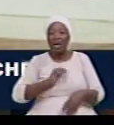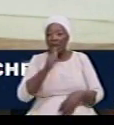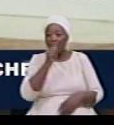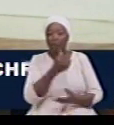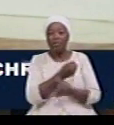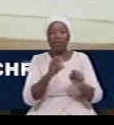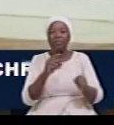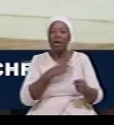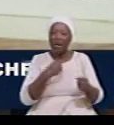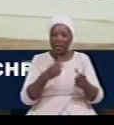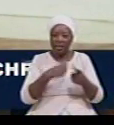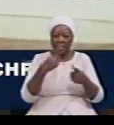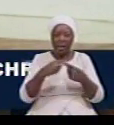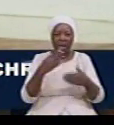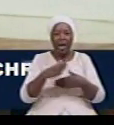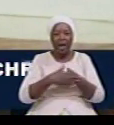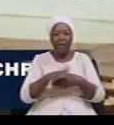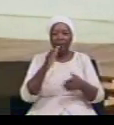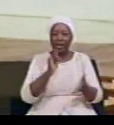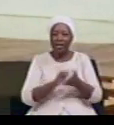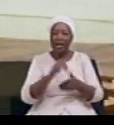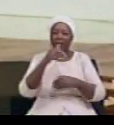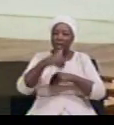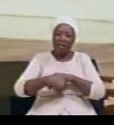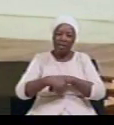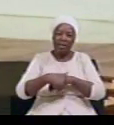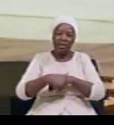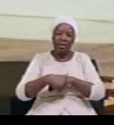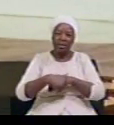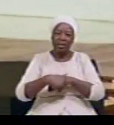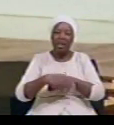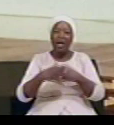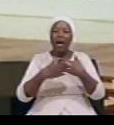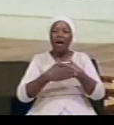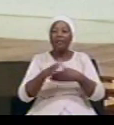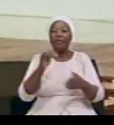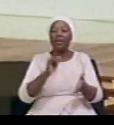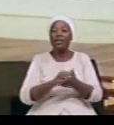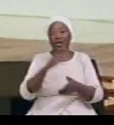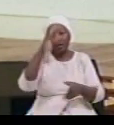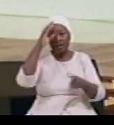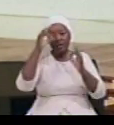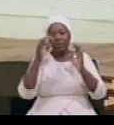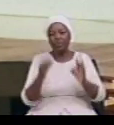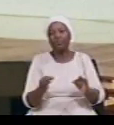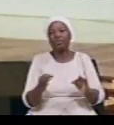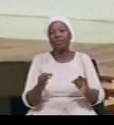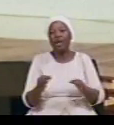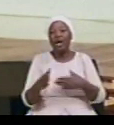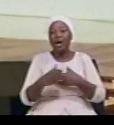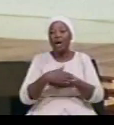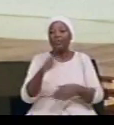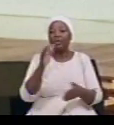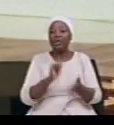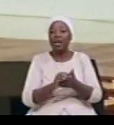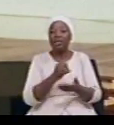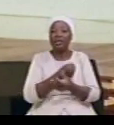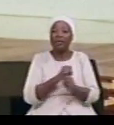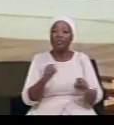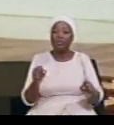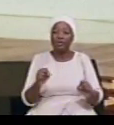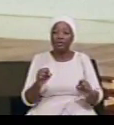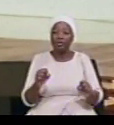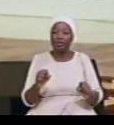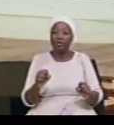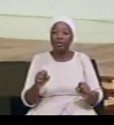And then after that night, after that decision, after that salvation,